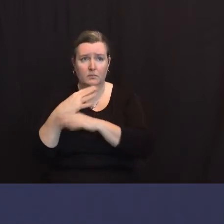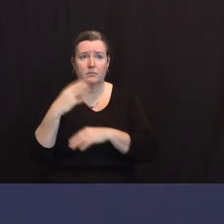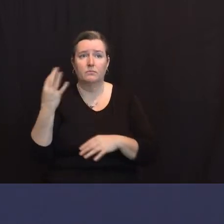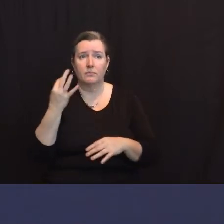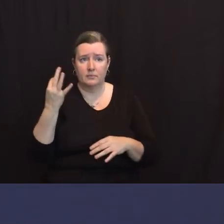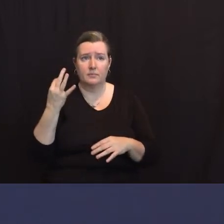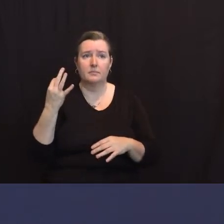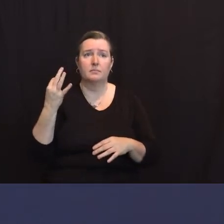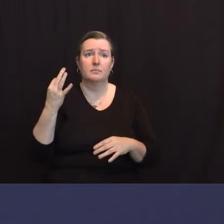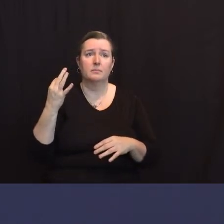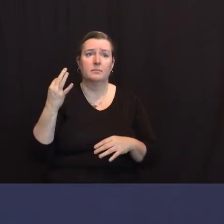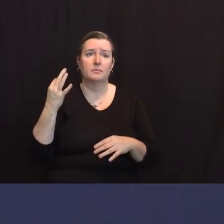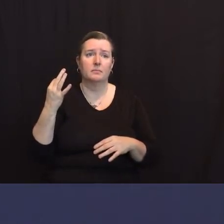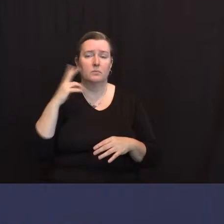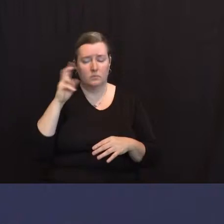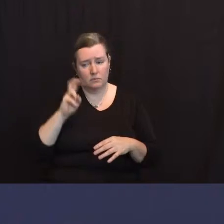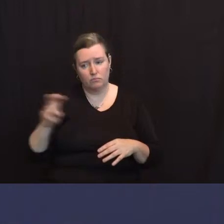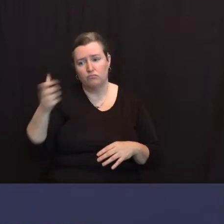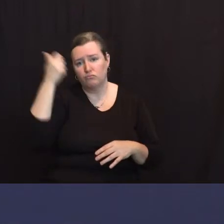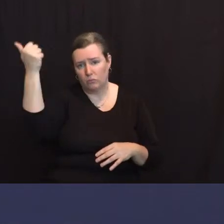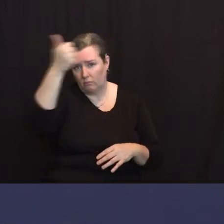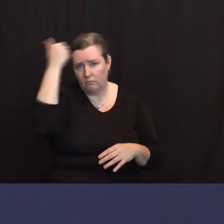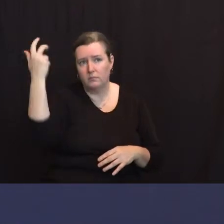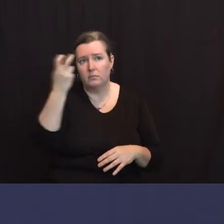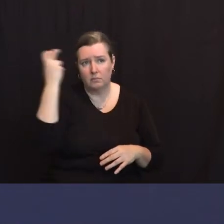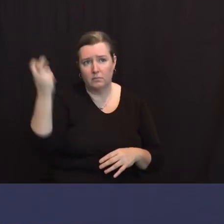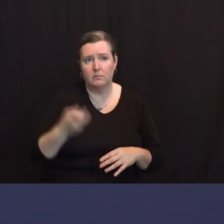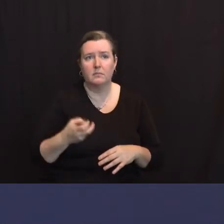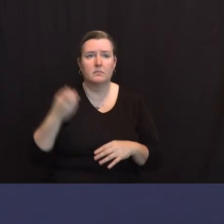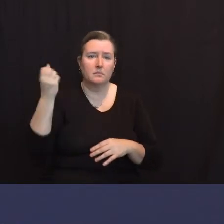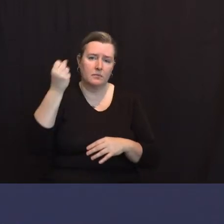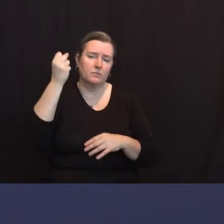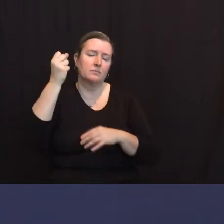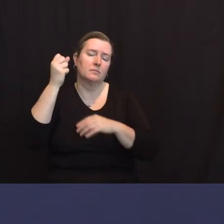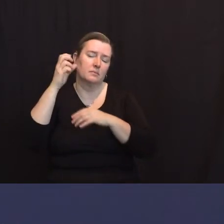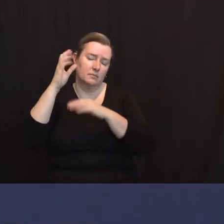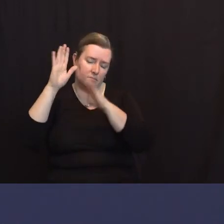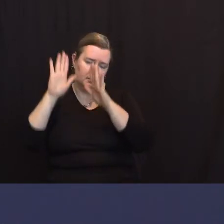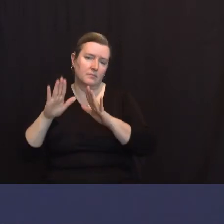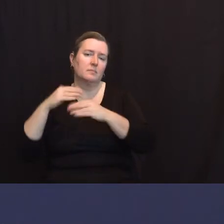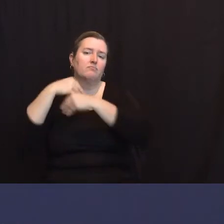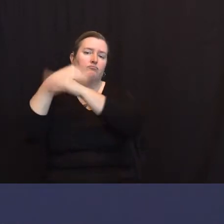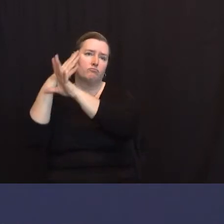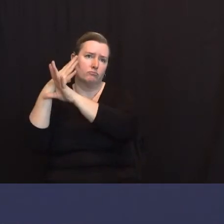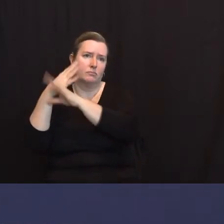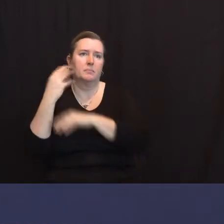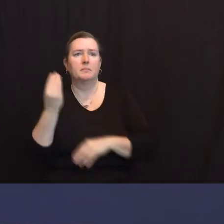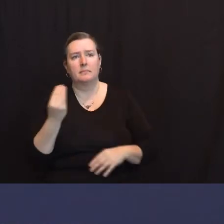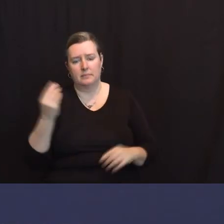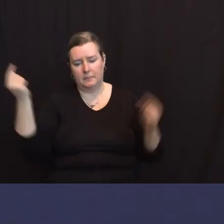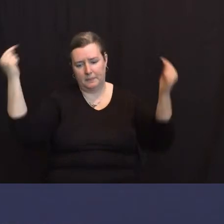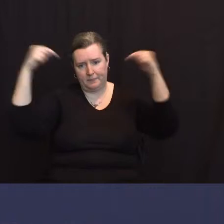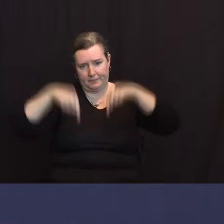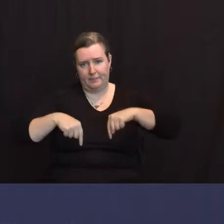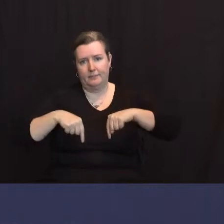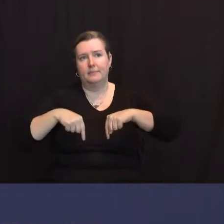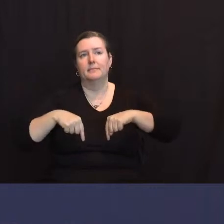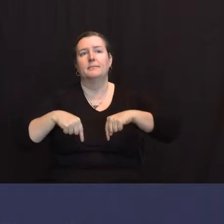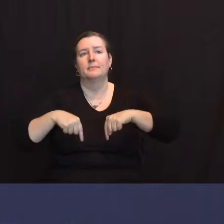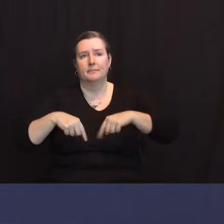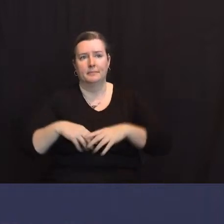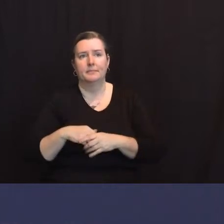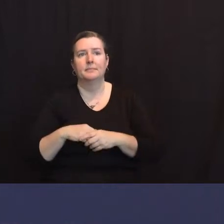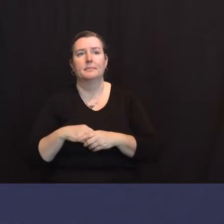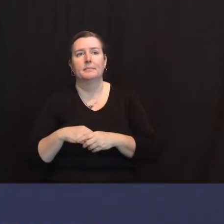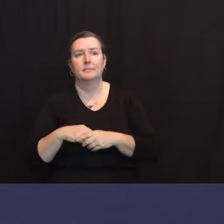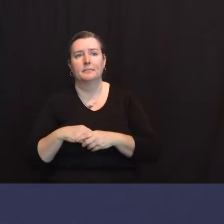electronically Saturday and Sunday, and then back here Monday, unless we get to you otherwise. I thank Jared and Paramel and Dan and the rest of the